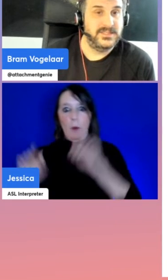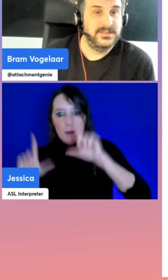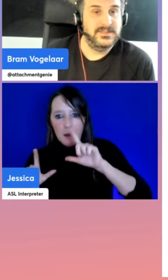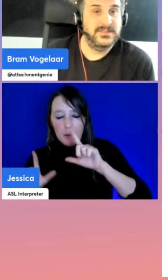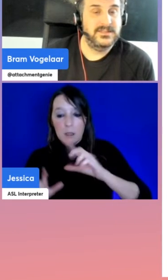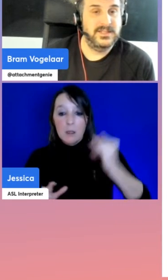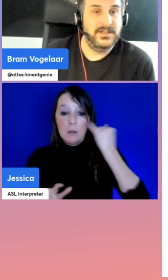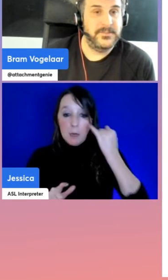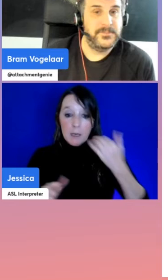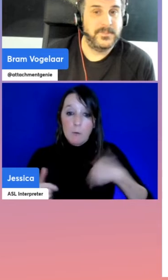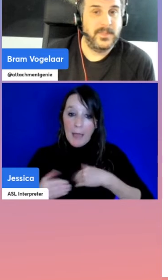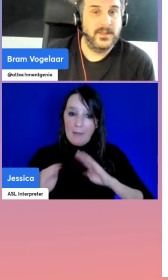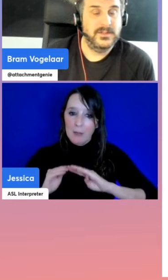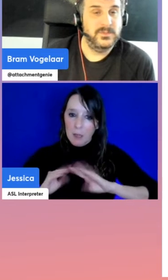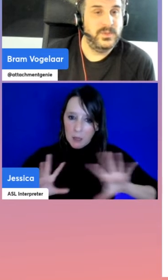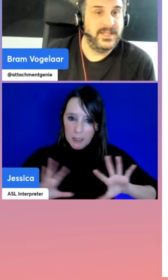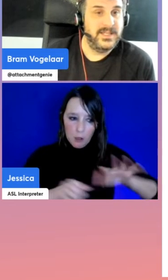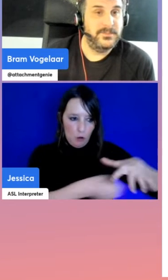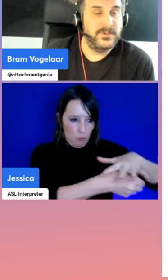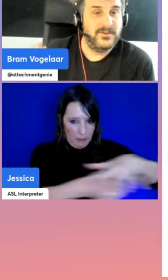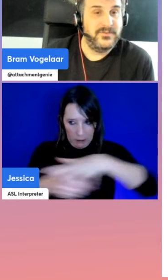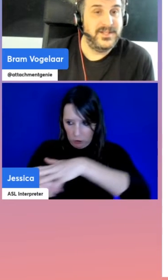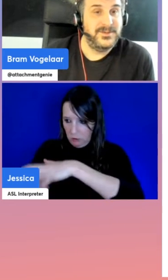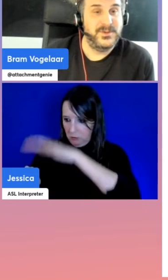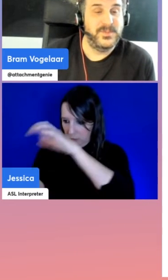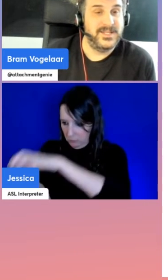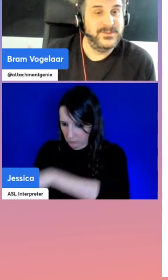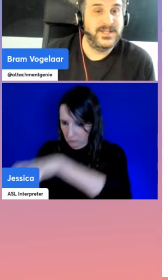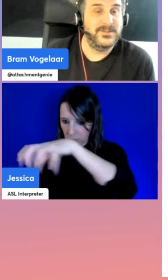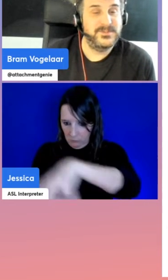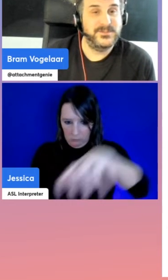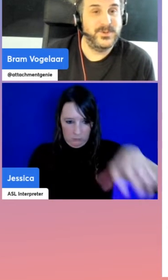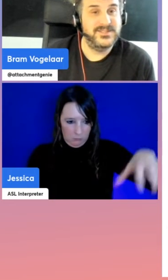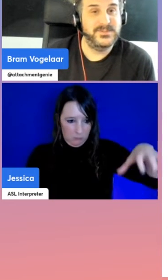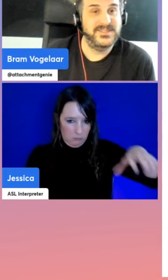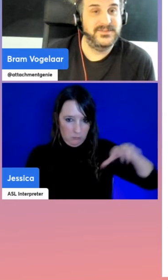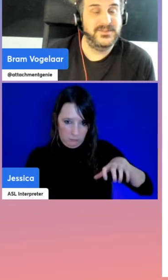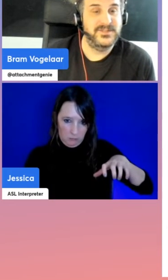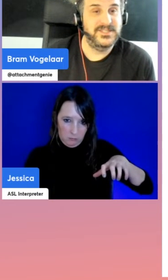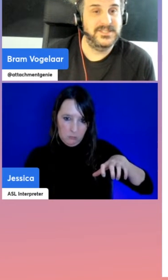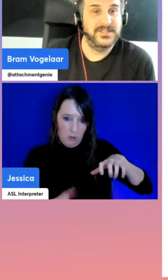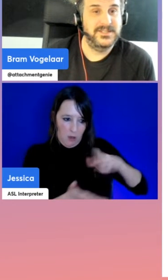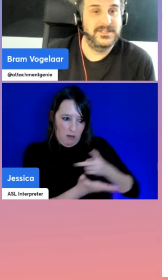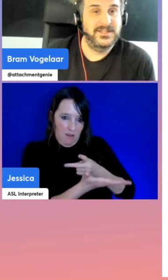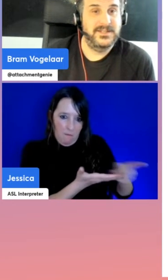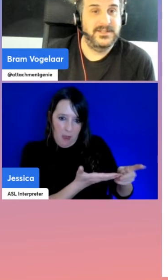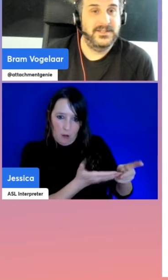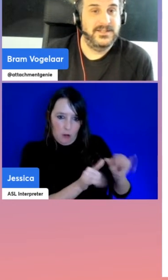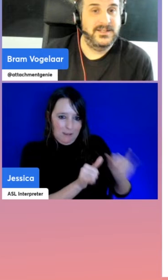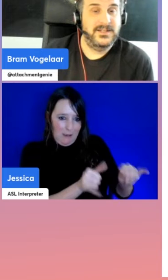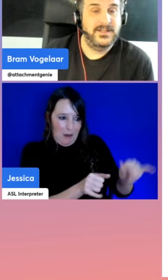distinct regions, we keep our failure domain to that one specific region.